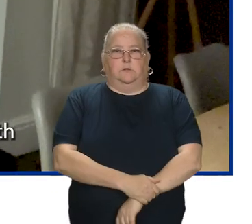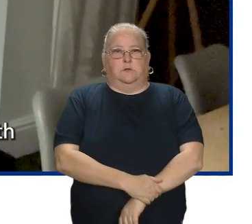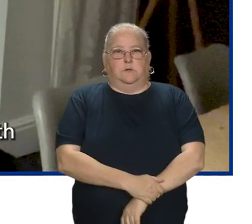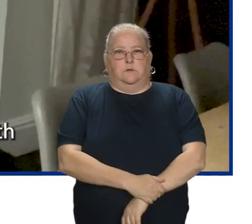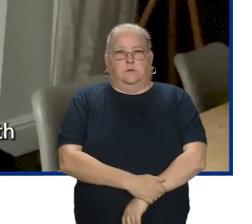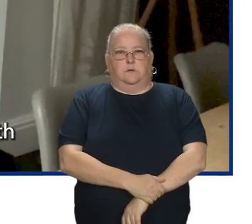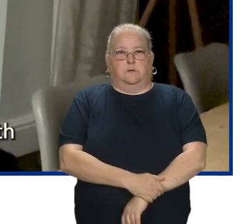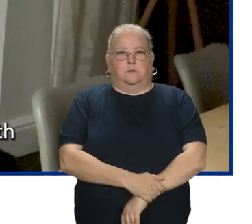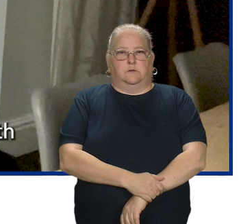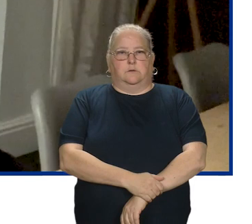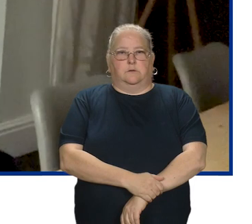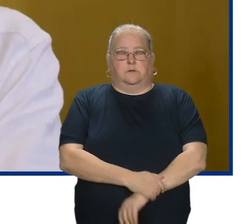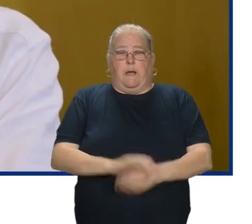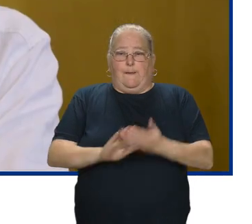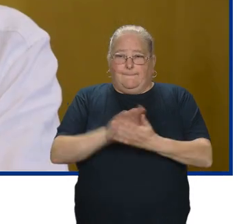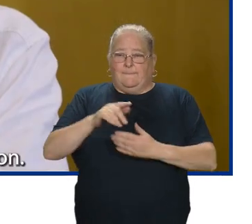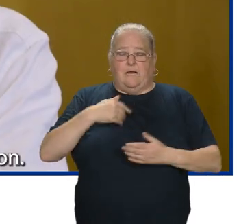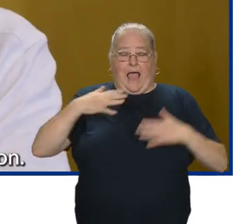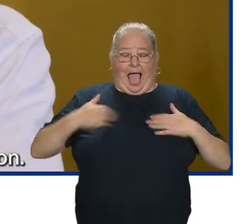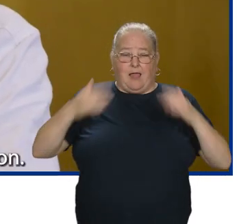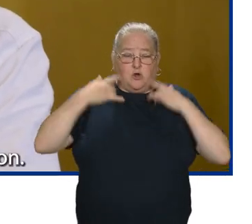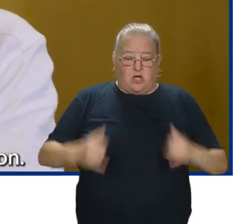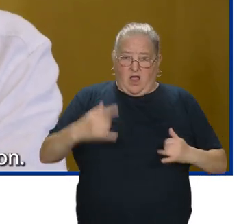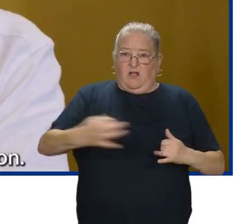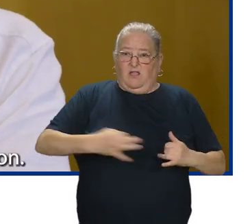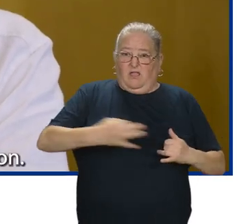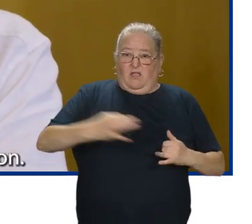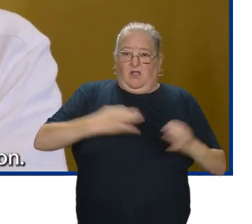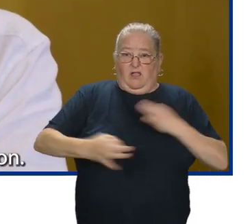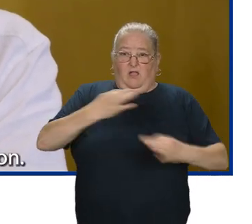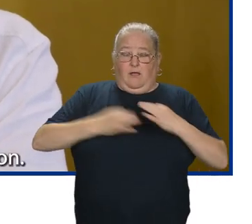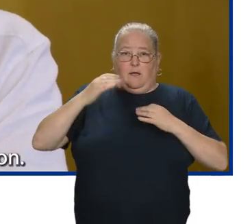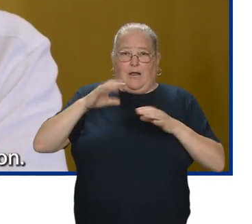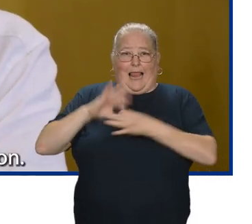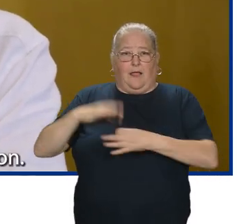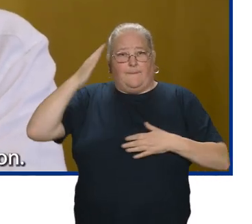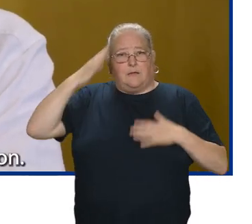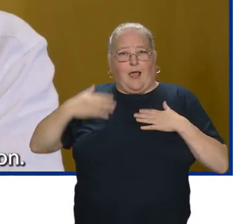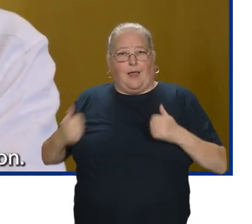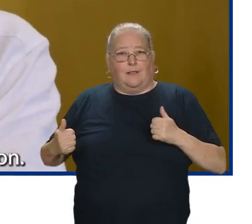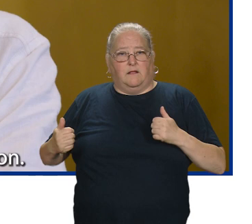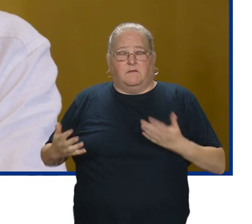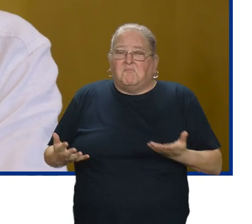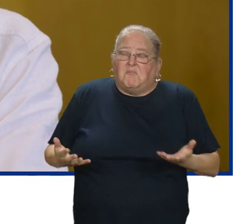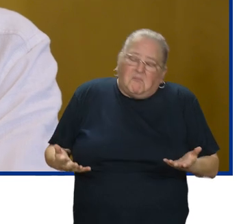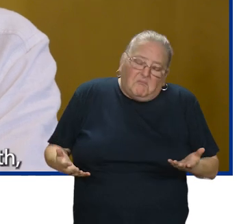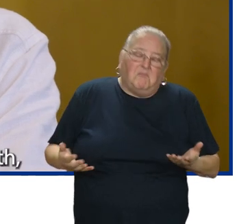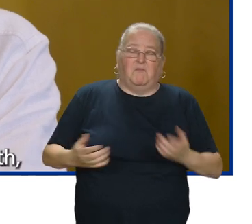mental health during the health check? Yes, indeed, it is an opportunity to discuss your mental health and your